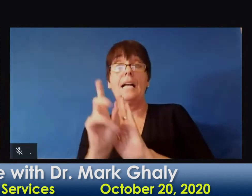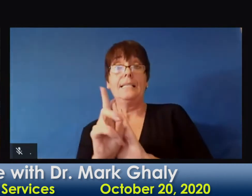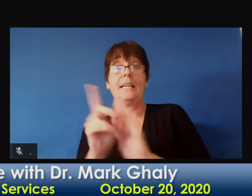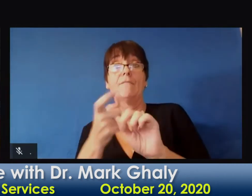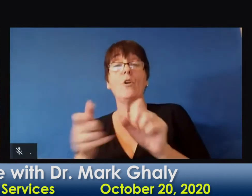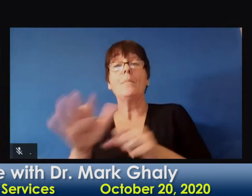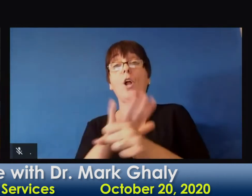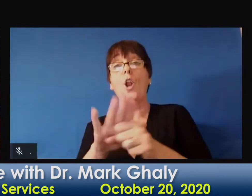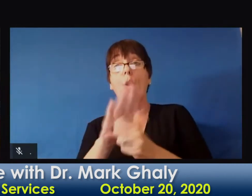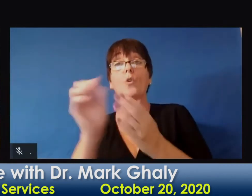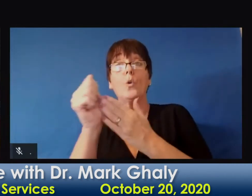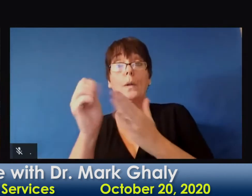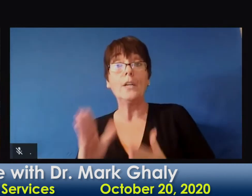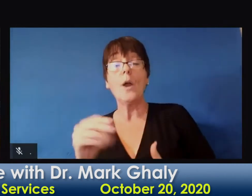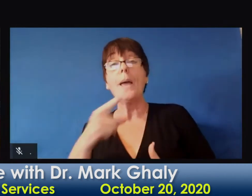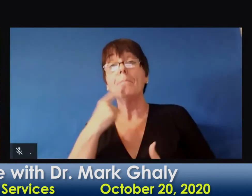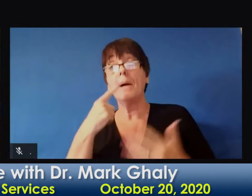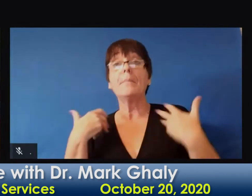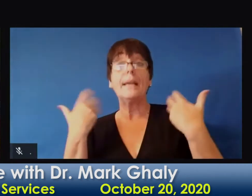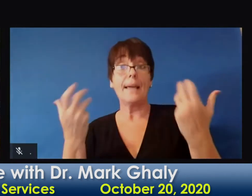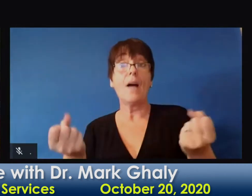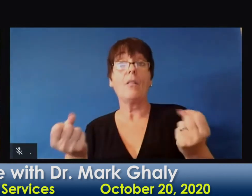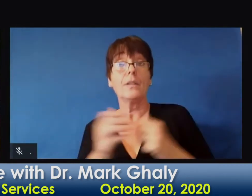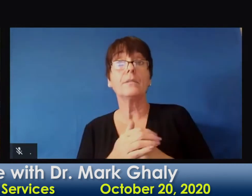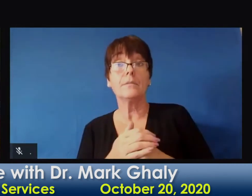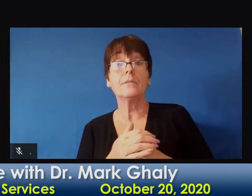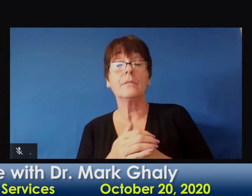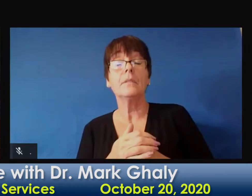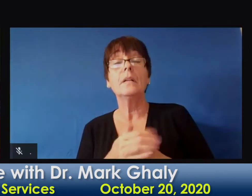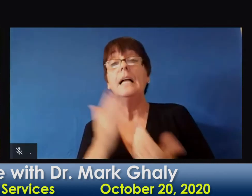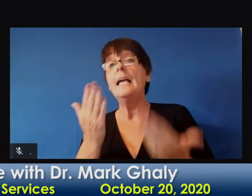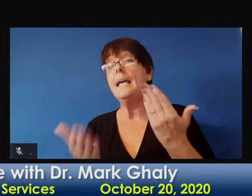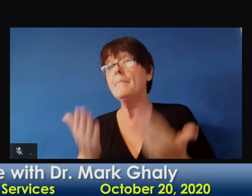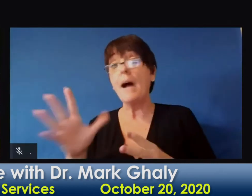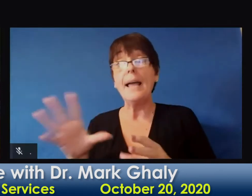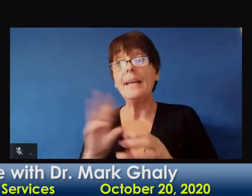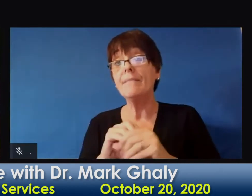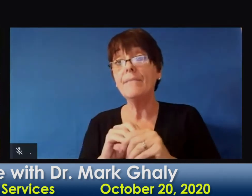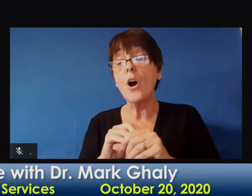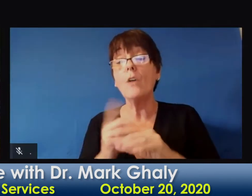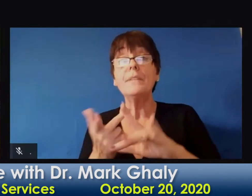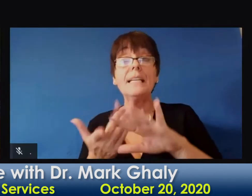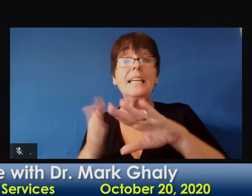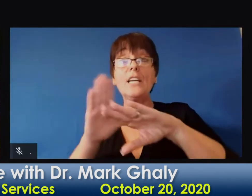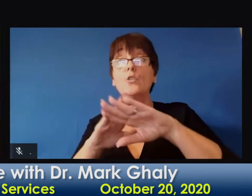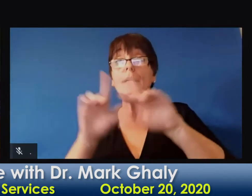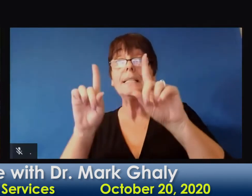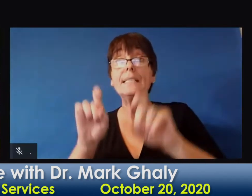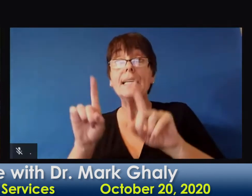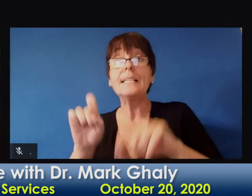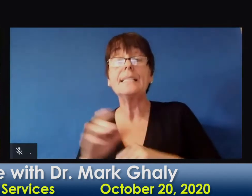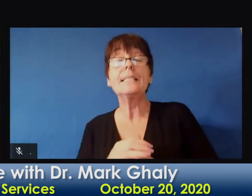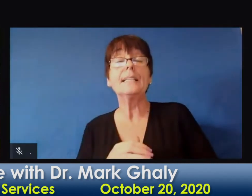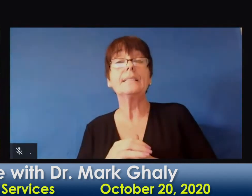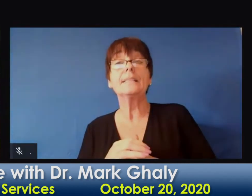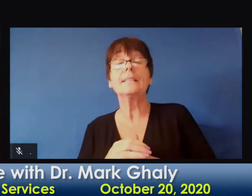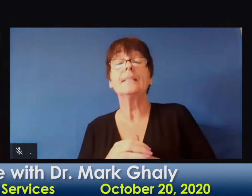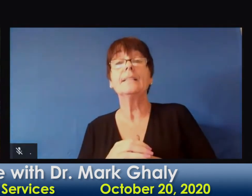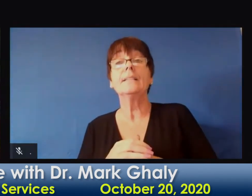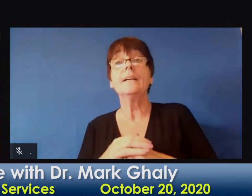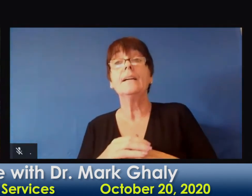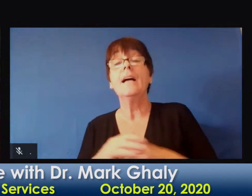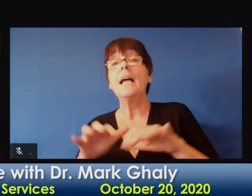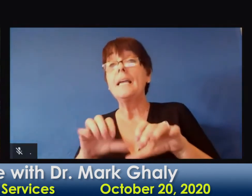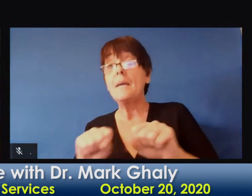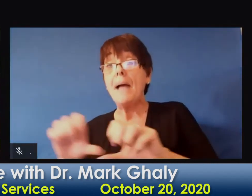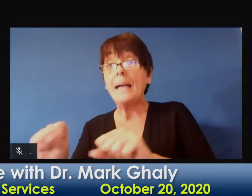local leaders and public health officials. It may involve increased testing capacity and resources